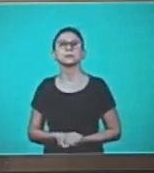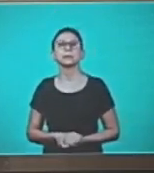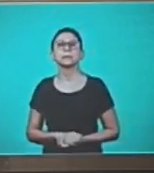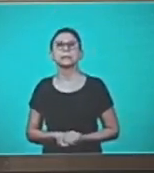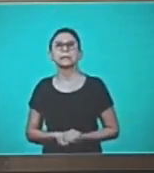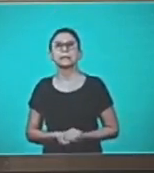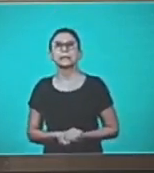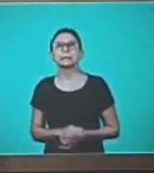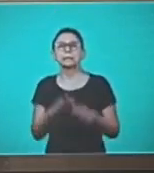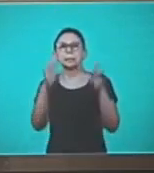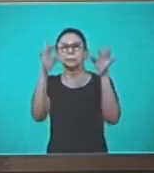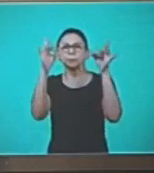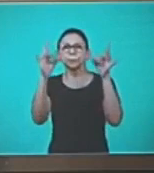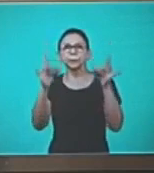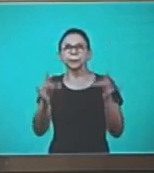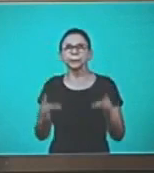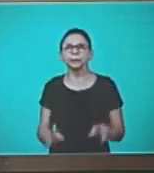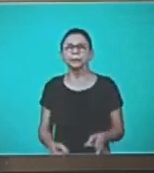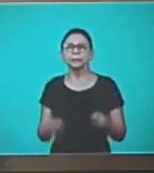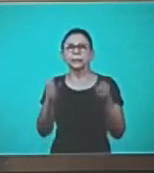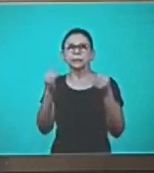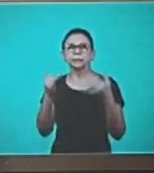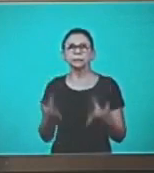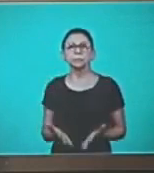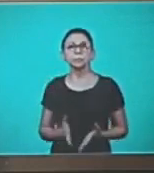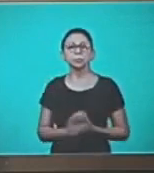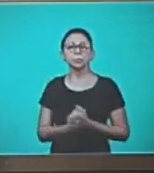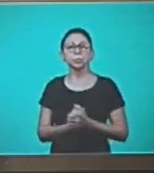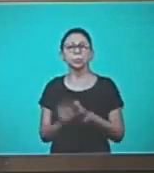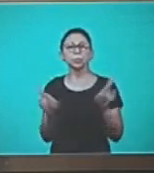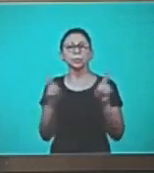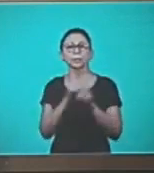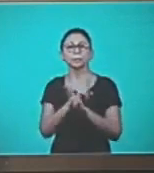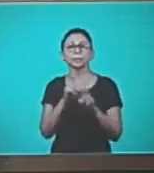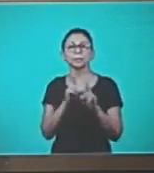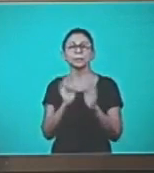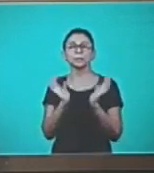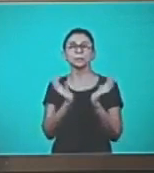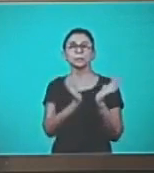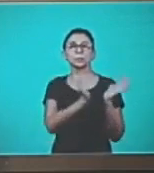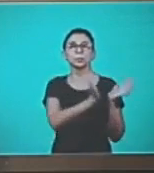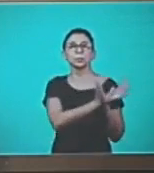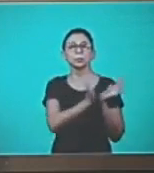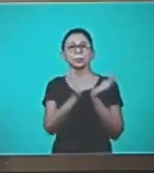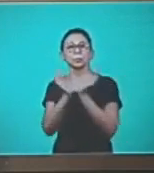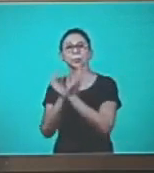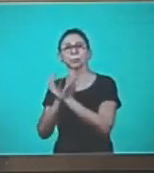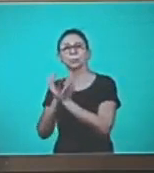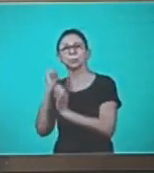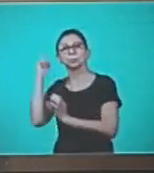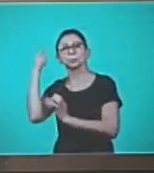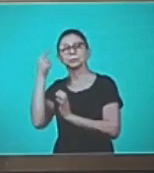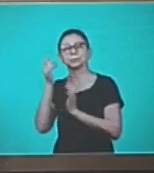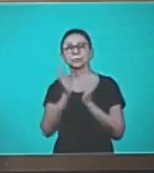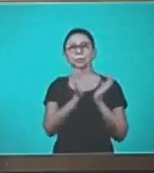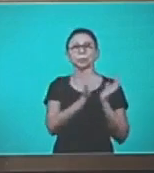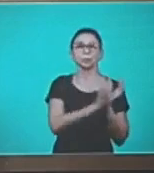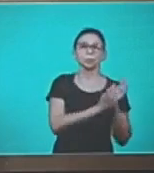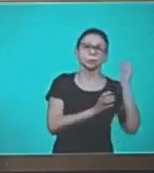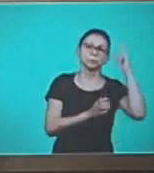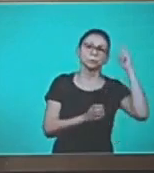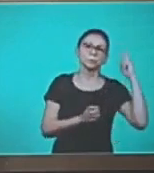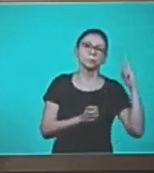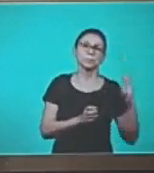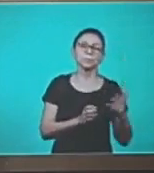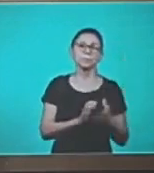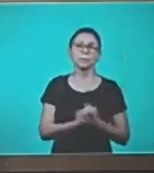a description, complete description, perfect description, applying the parable of the virgins to our lives. I want